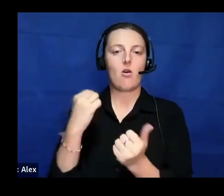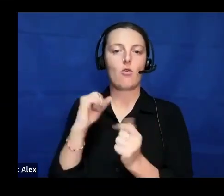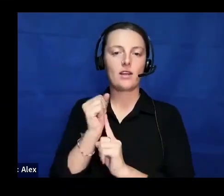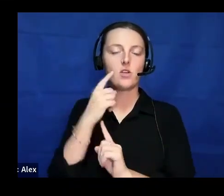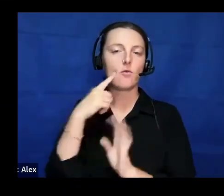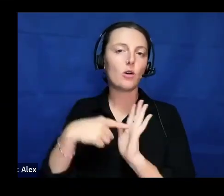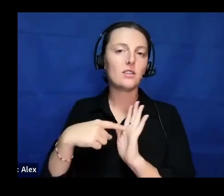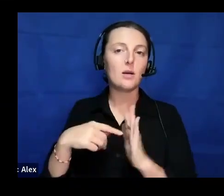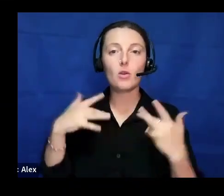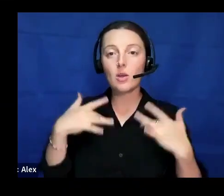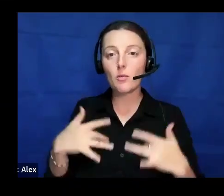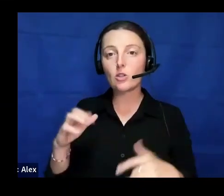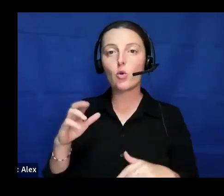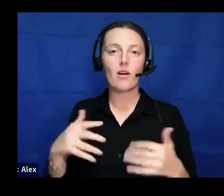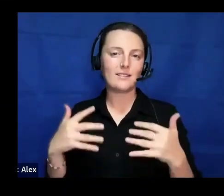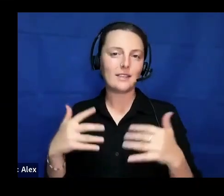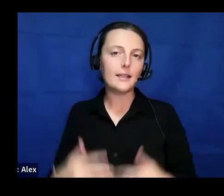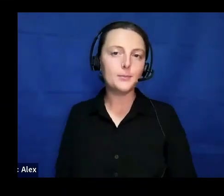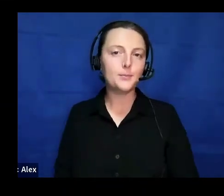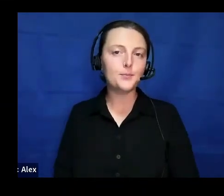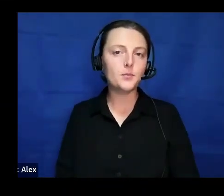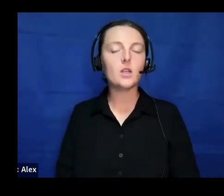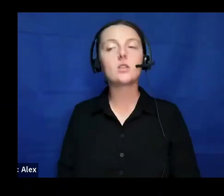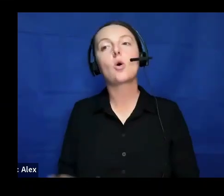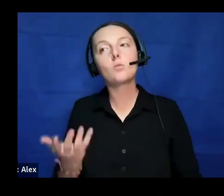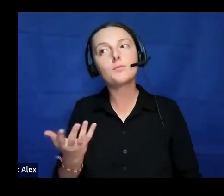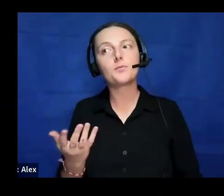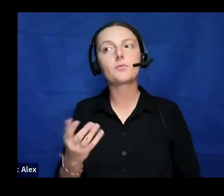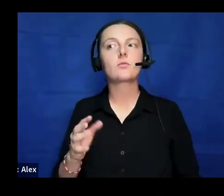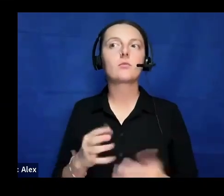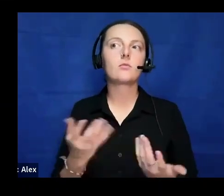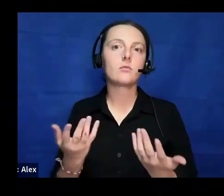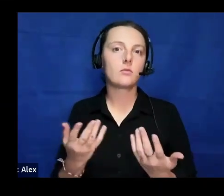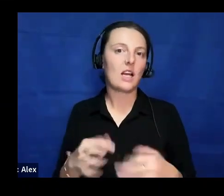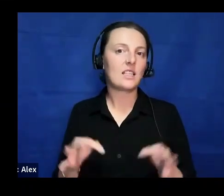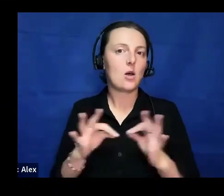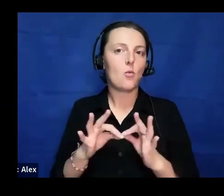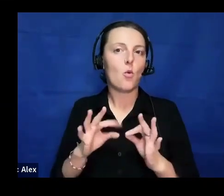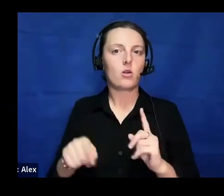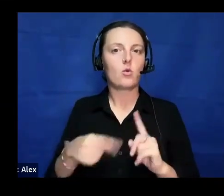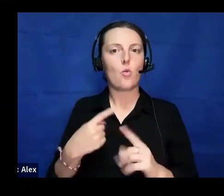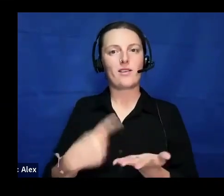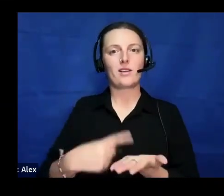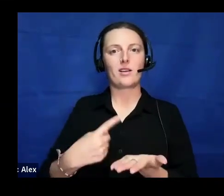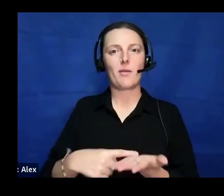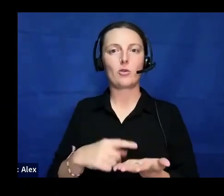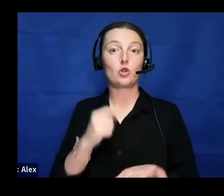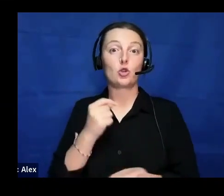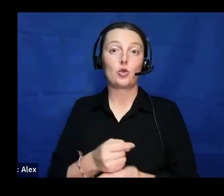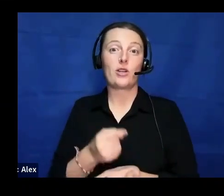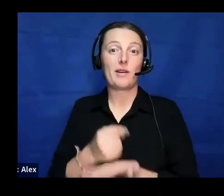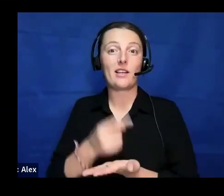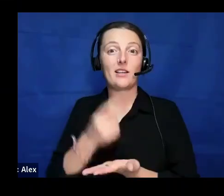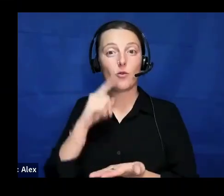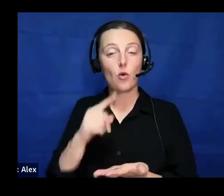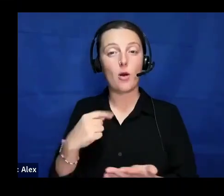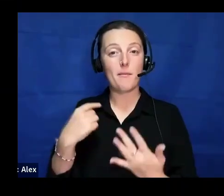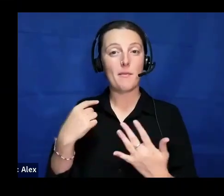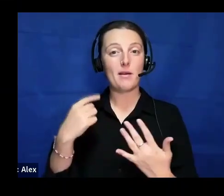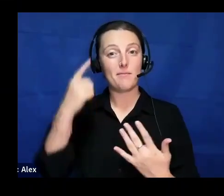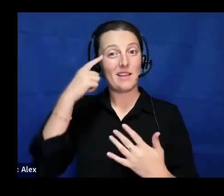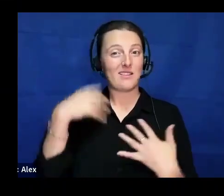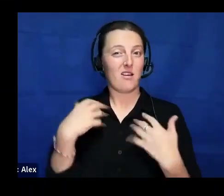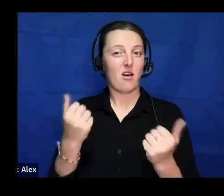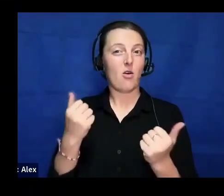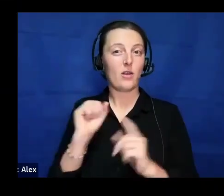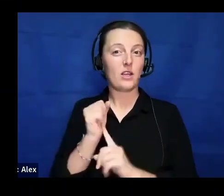Um, and so it's really important when talking about, treatment for mental health conditions, especially for older adults,